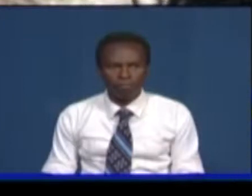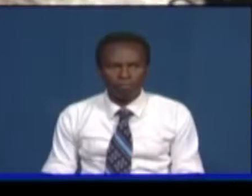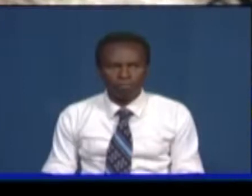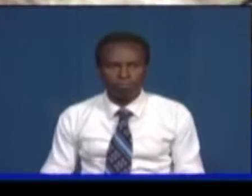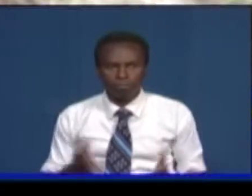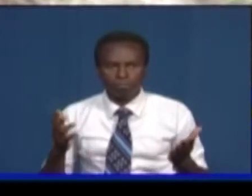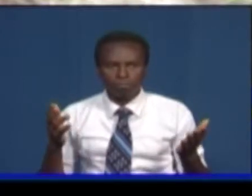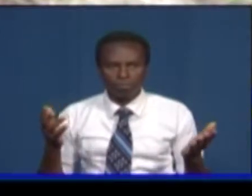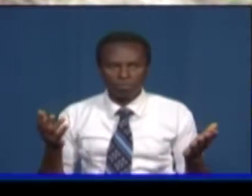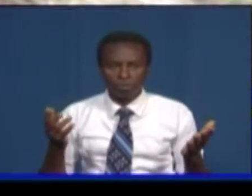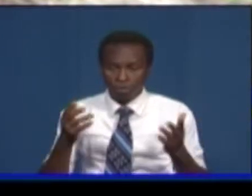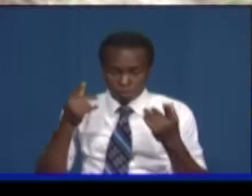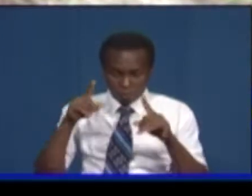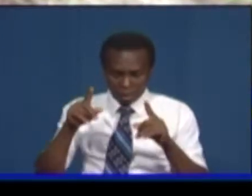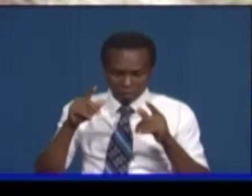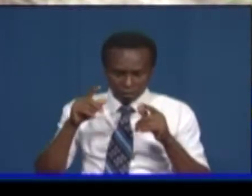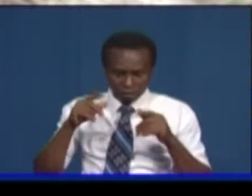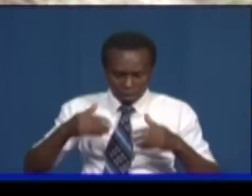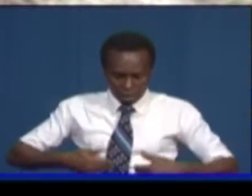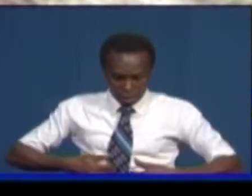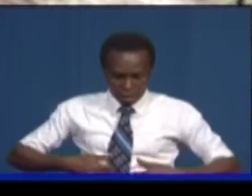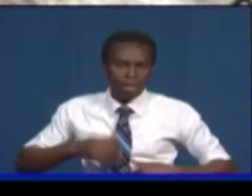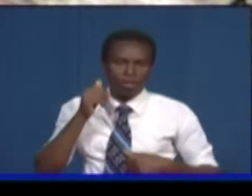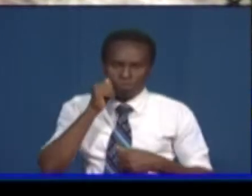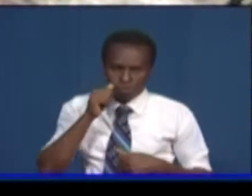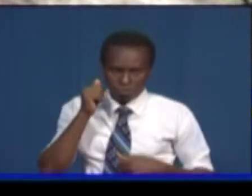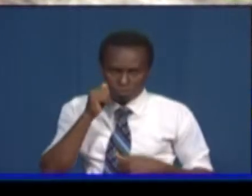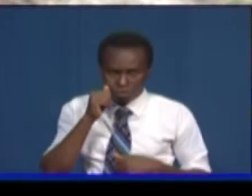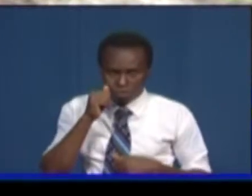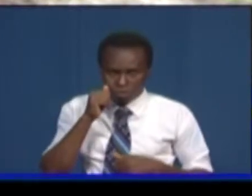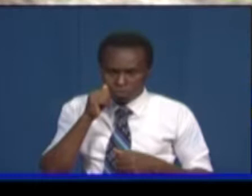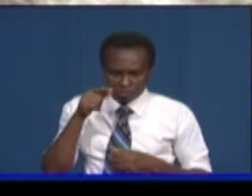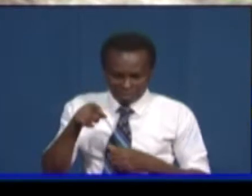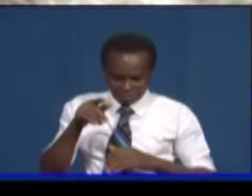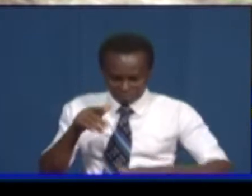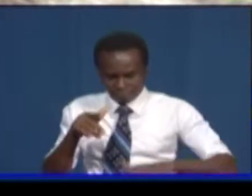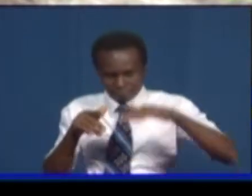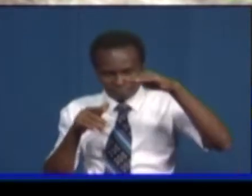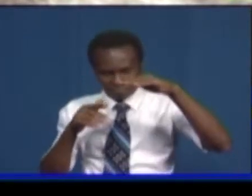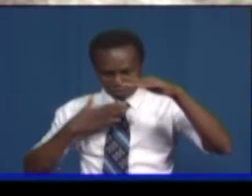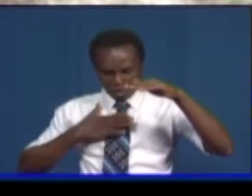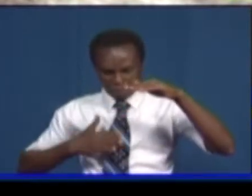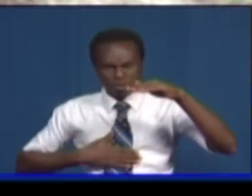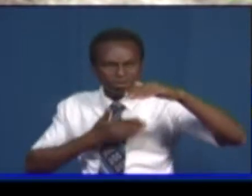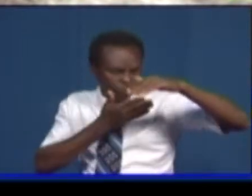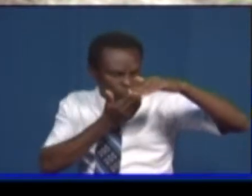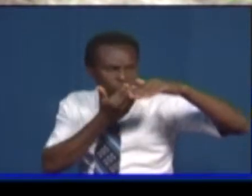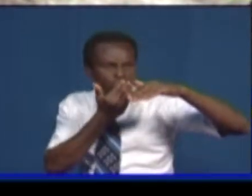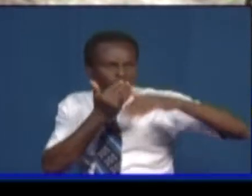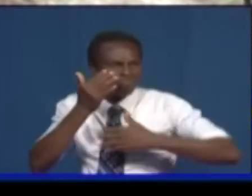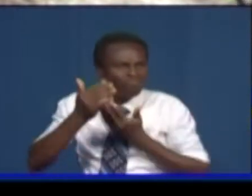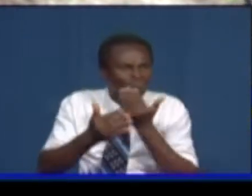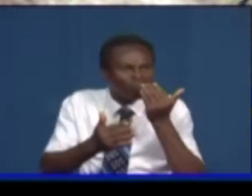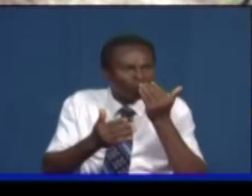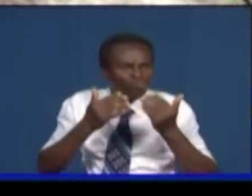Get to this adolescent stage, there are a lot of things that comes as you grow up, like body odor and all that, but you need to check